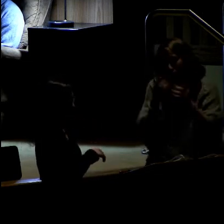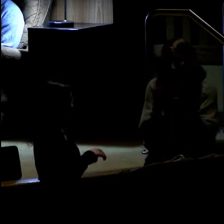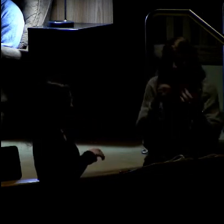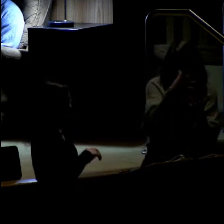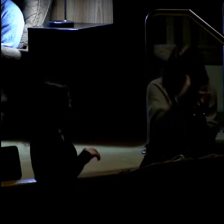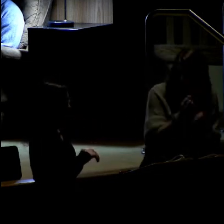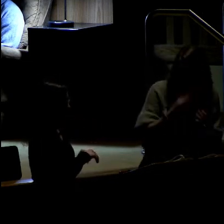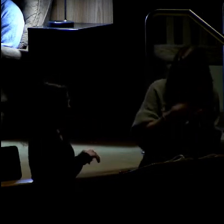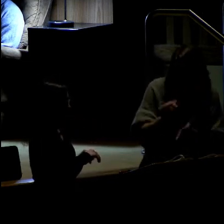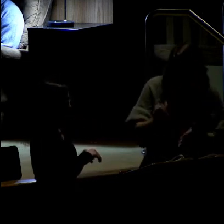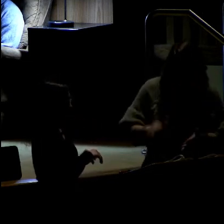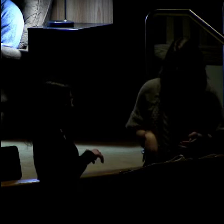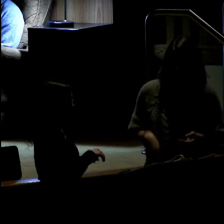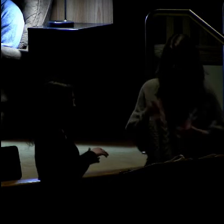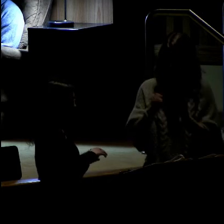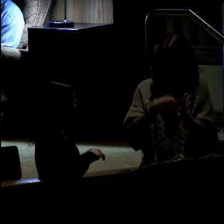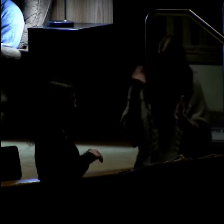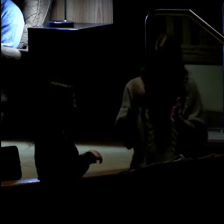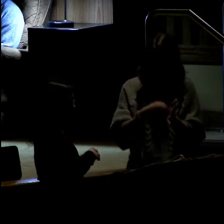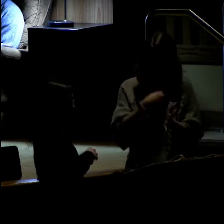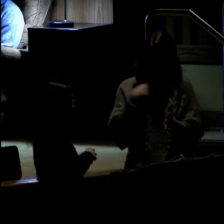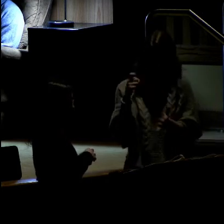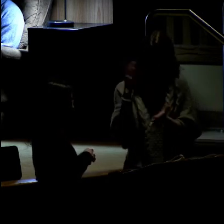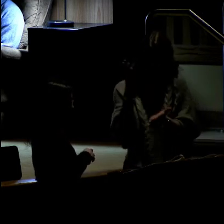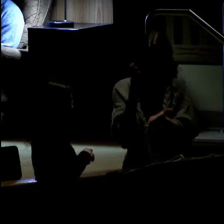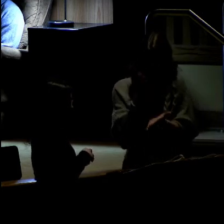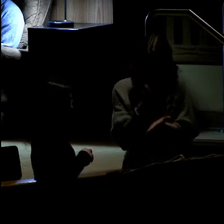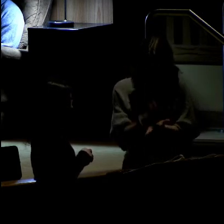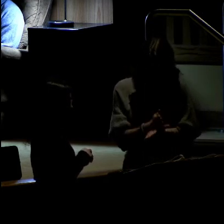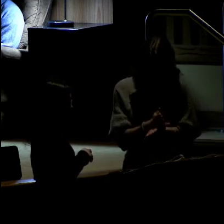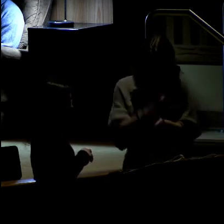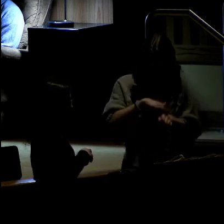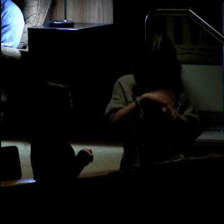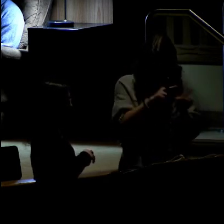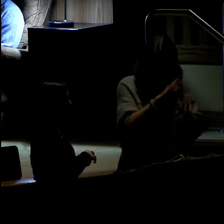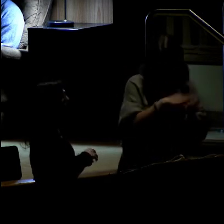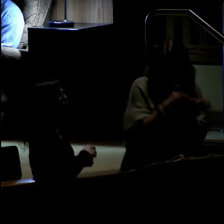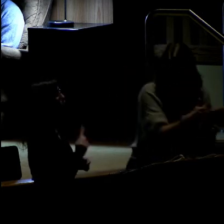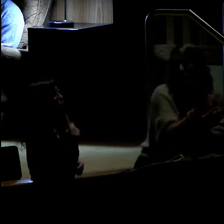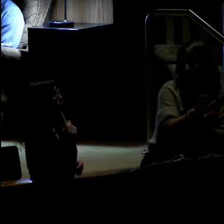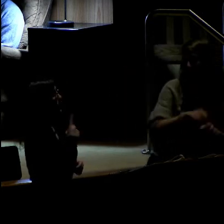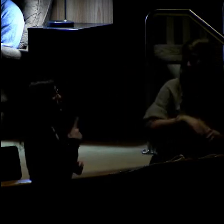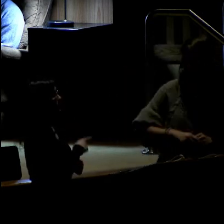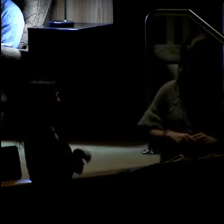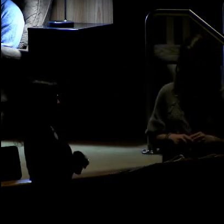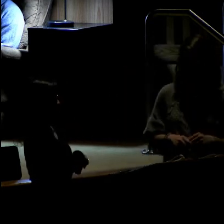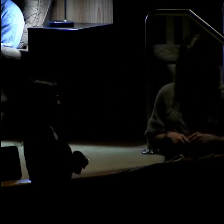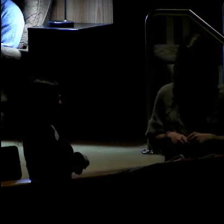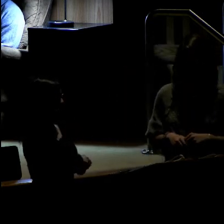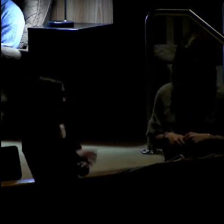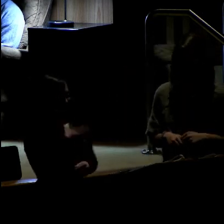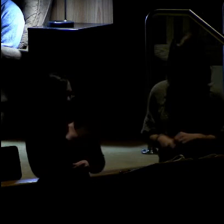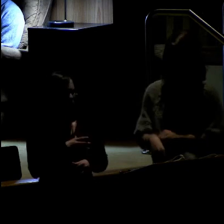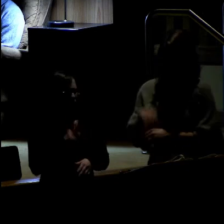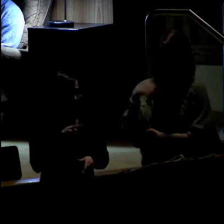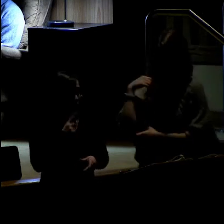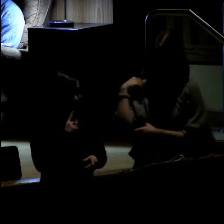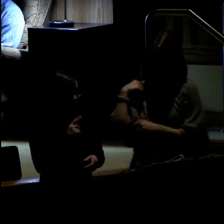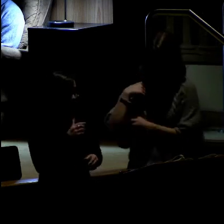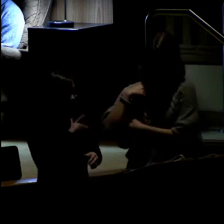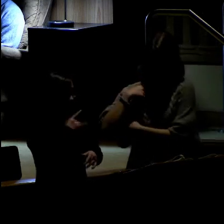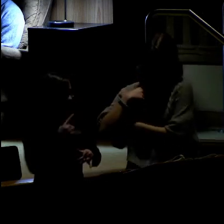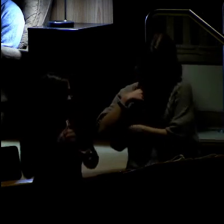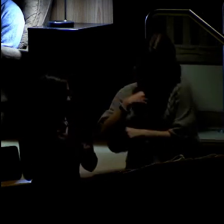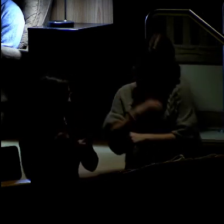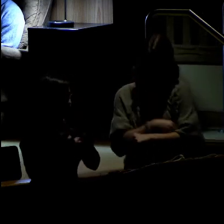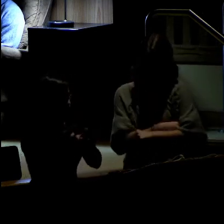too. Yeah, sometimes we had to stop people right on the street. Oh, really? You kids sure set a mean pace. Have you given Mr. Washer the money yet?